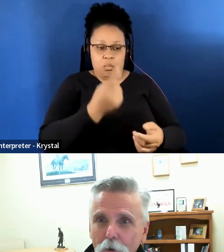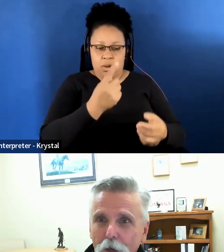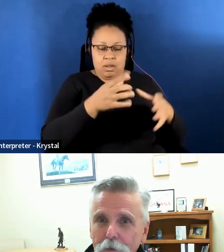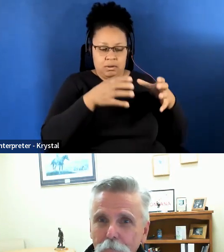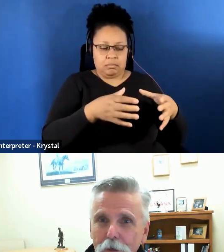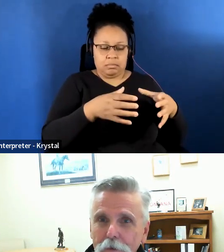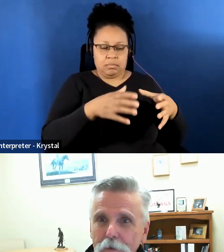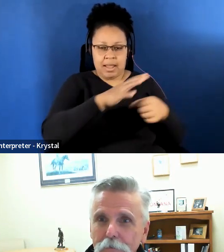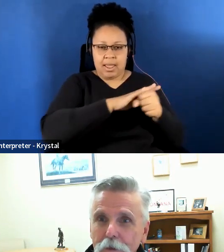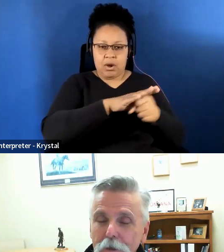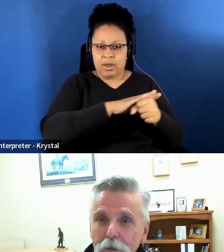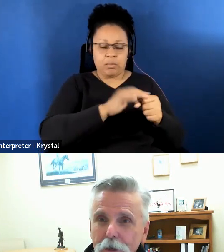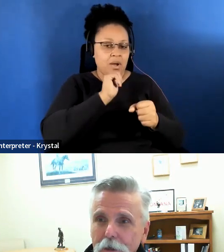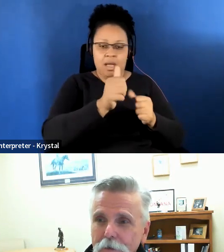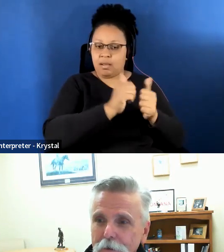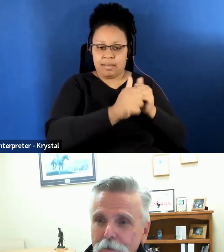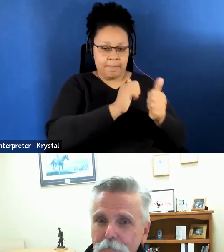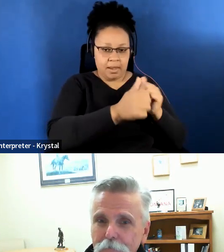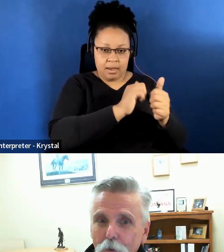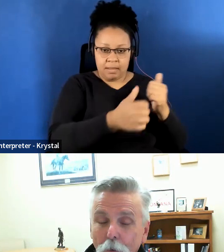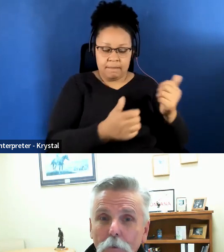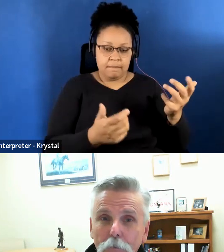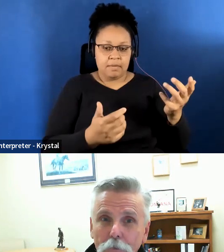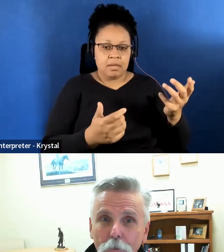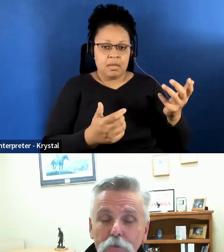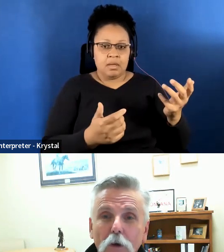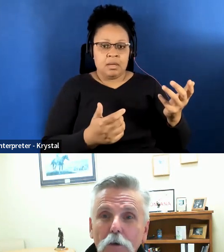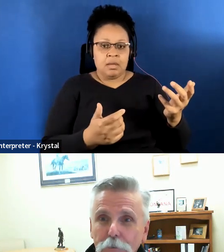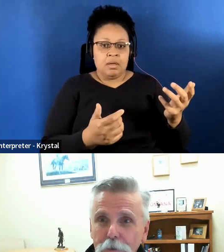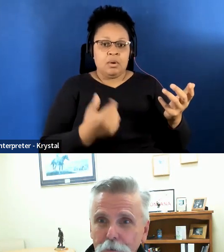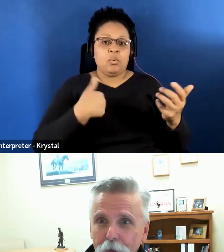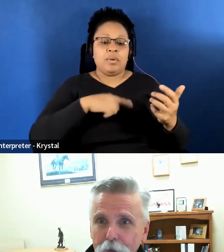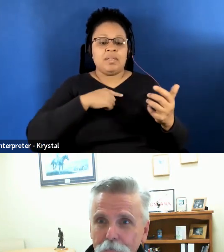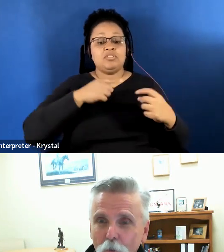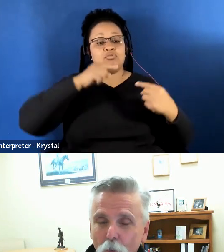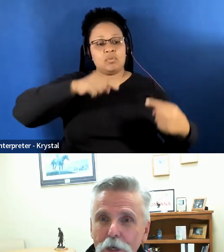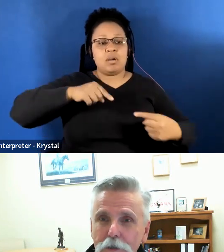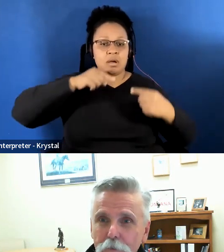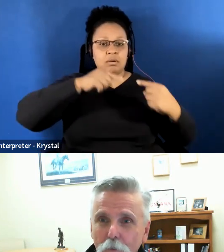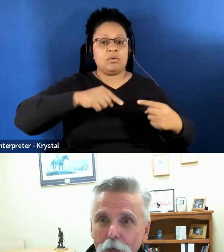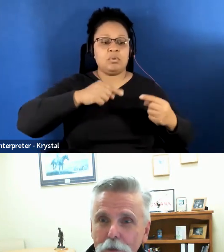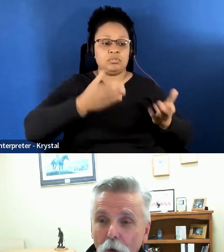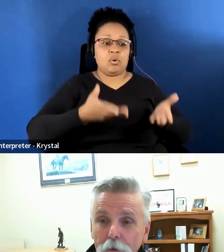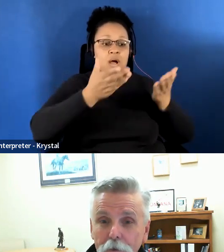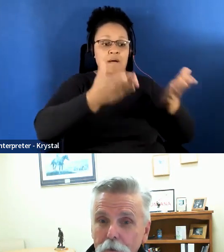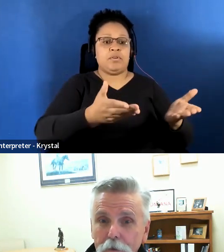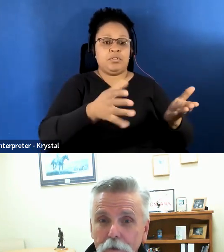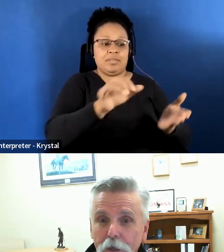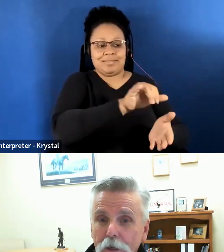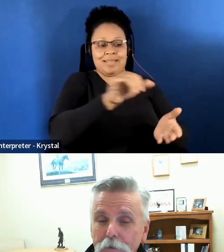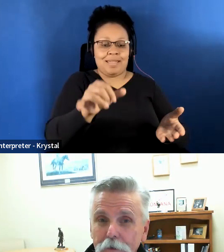market, we're not competitive, and you know, we're struggle to be competitive in the wage part.